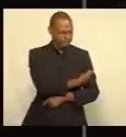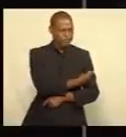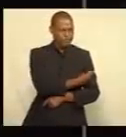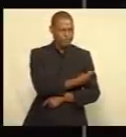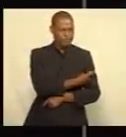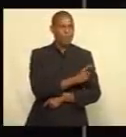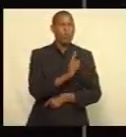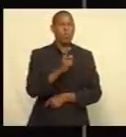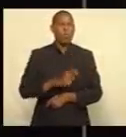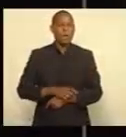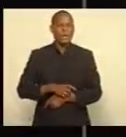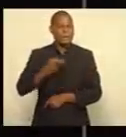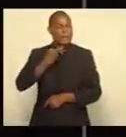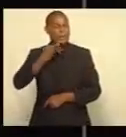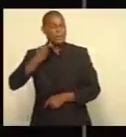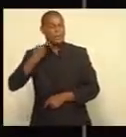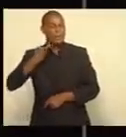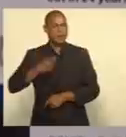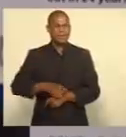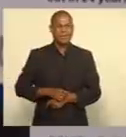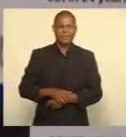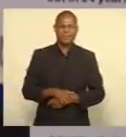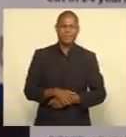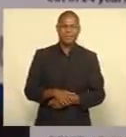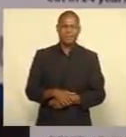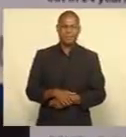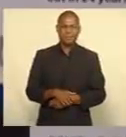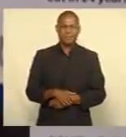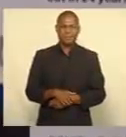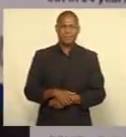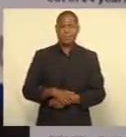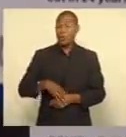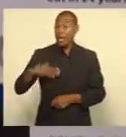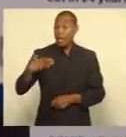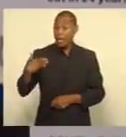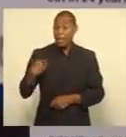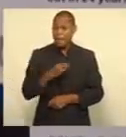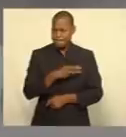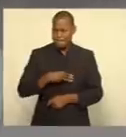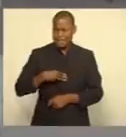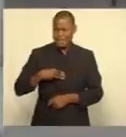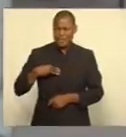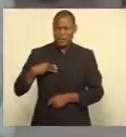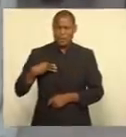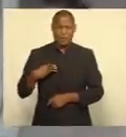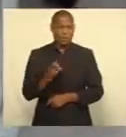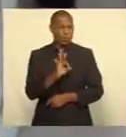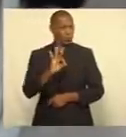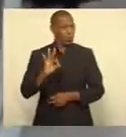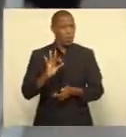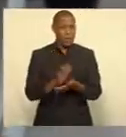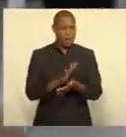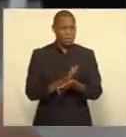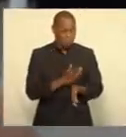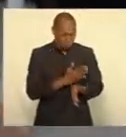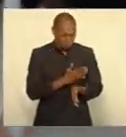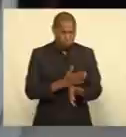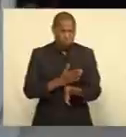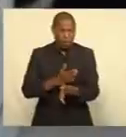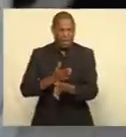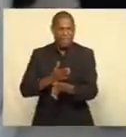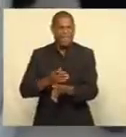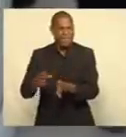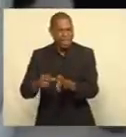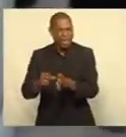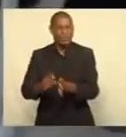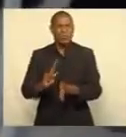influenced by the Fiji Times headline. The Health Ministry is frustrated that while it works extremely hard to disseminate correct